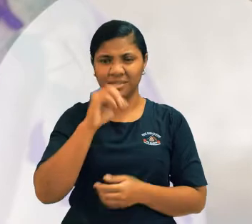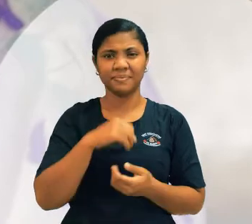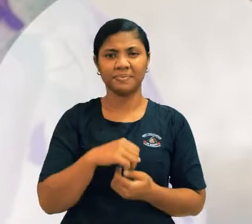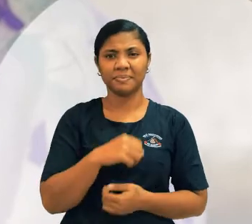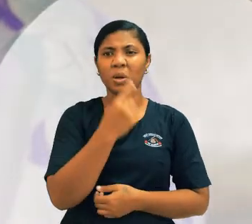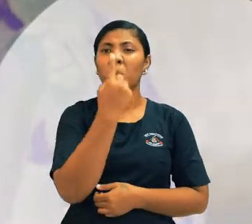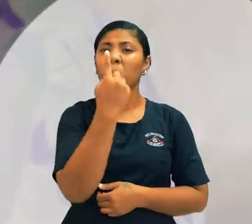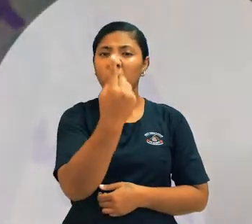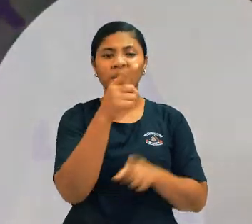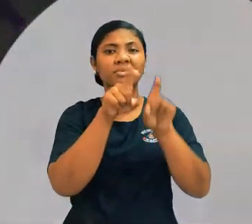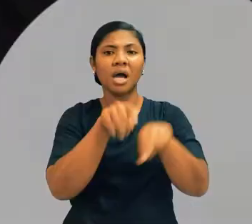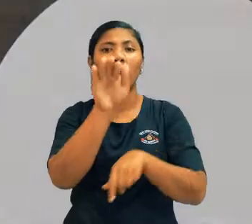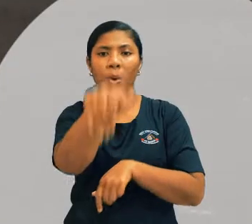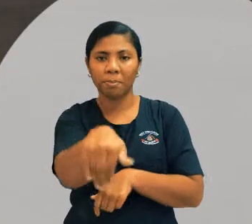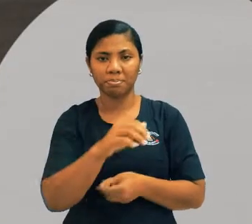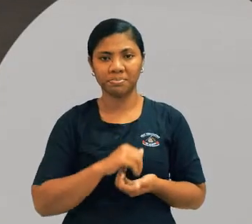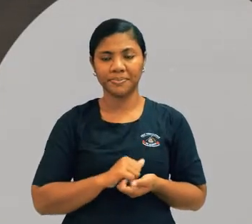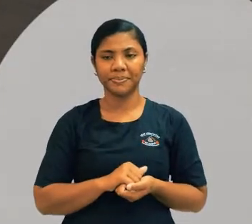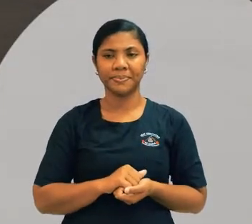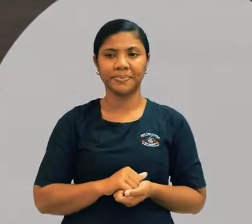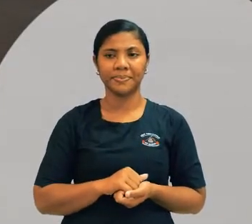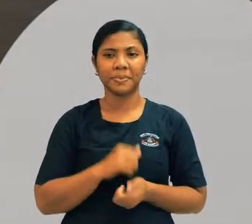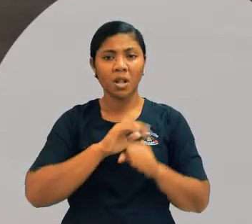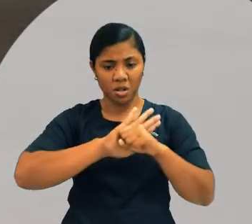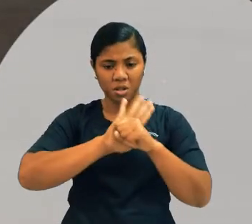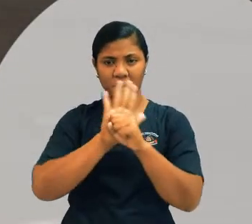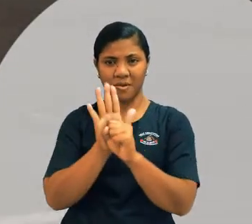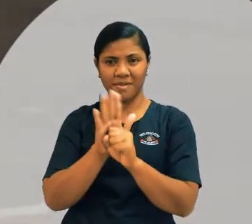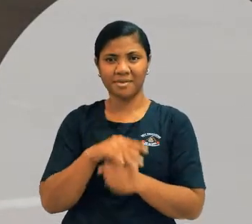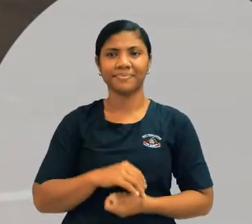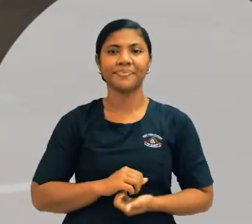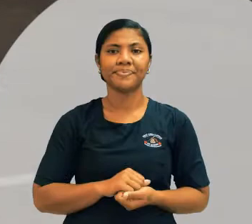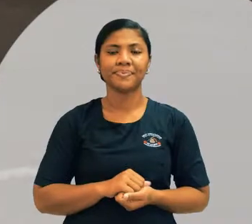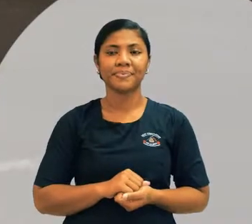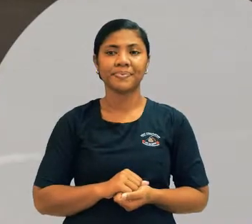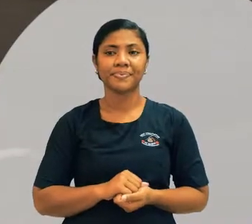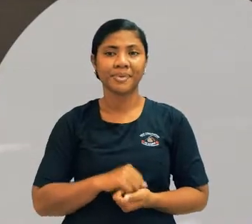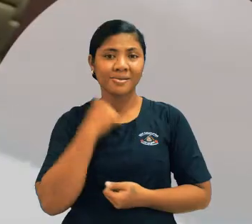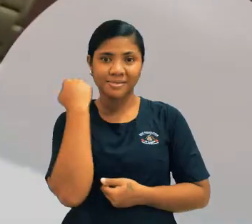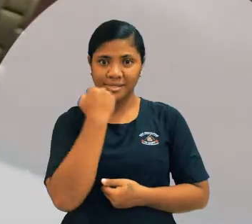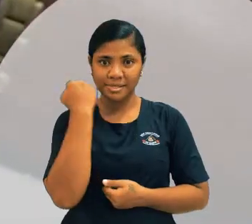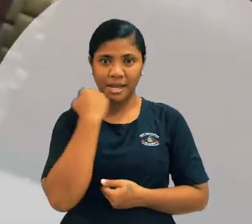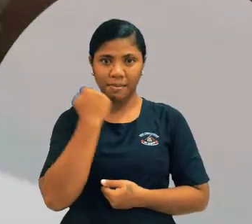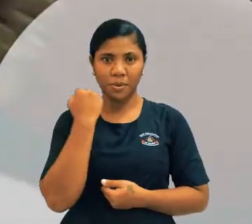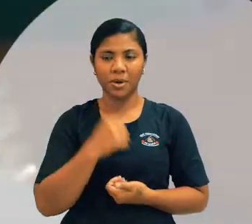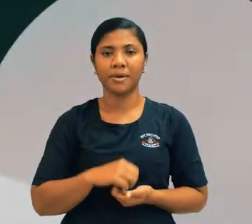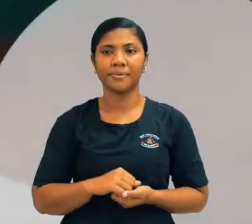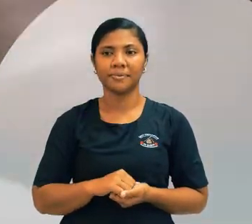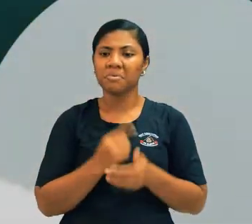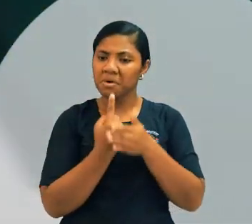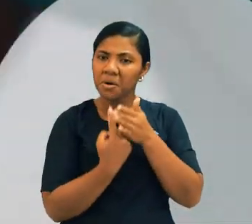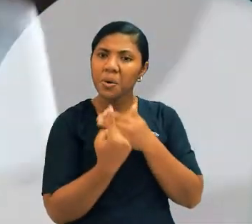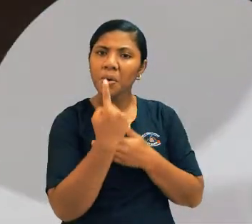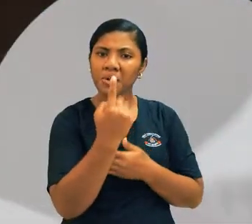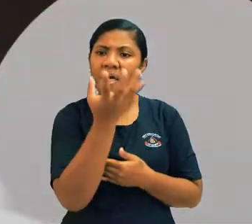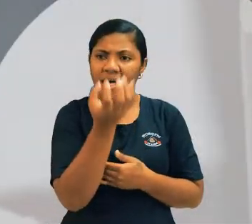confined to their homes. There are acknowledged limitations to its efforts to combat the coronavirus. Samoa, for example,